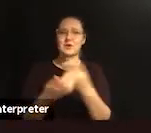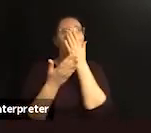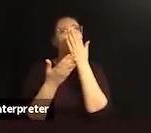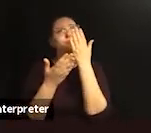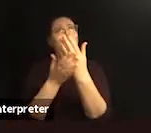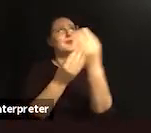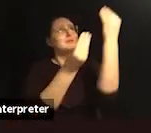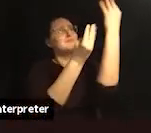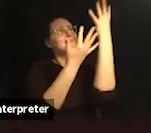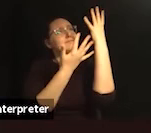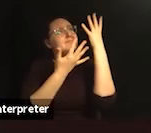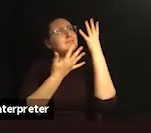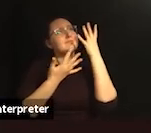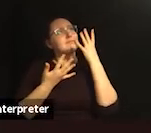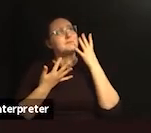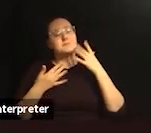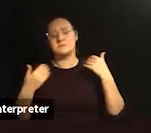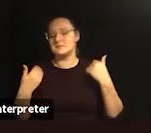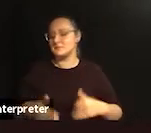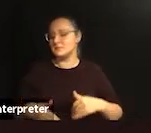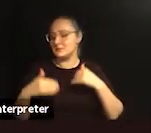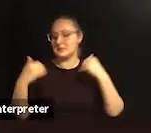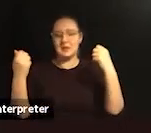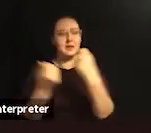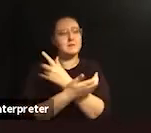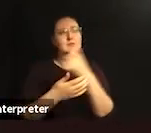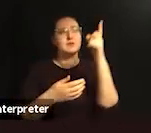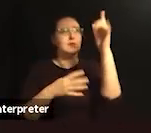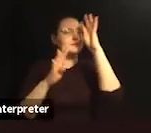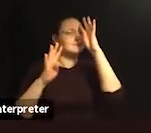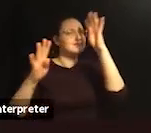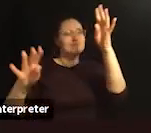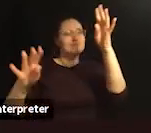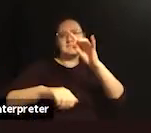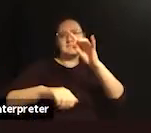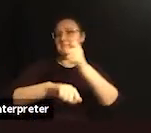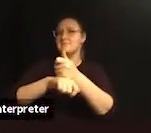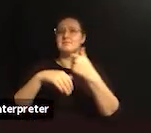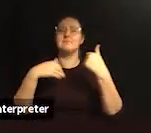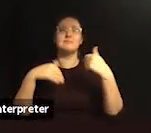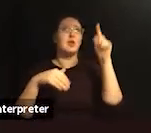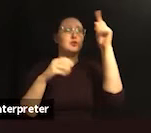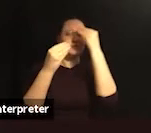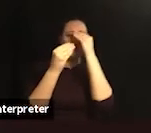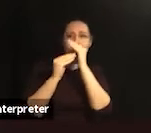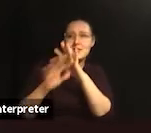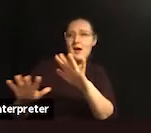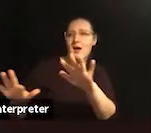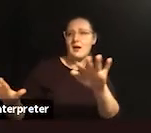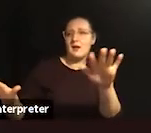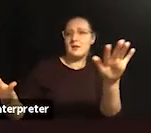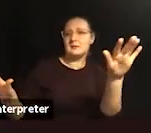goodness. You made all things and filled them with your blessing. You